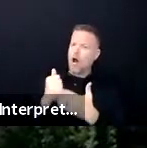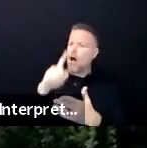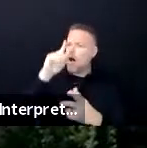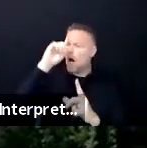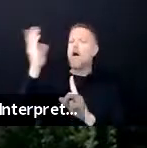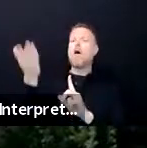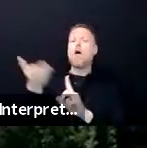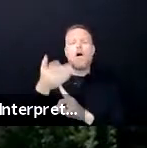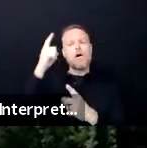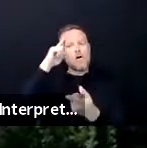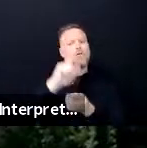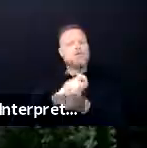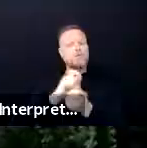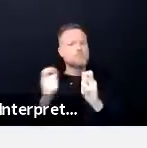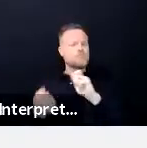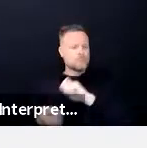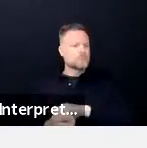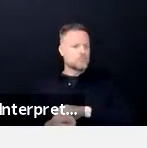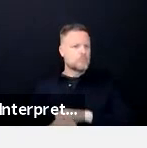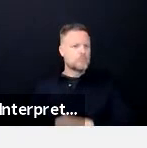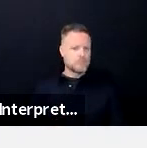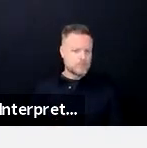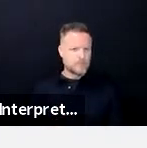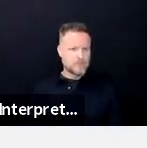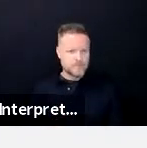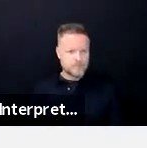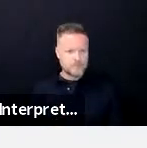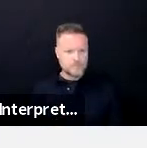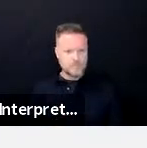for those that are in what we call the movable middle.